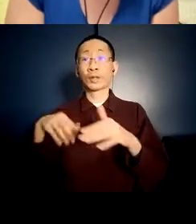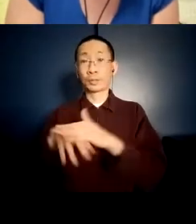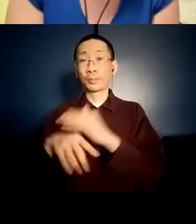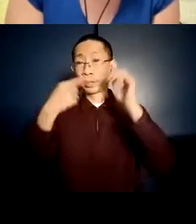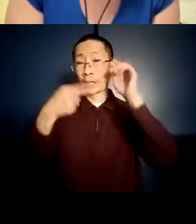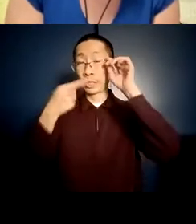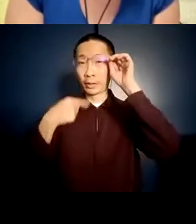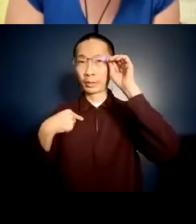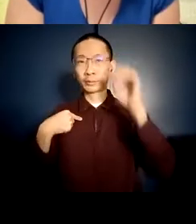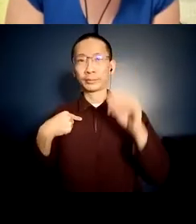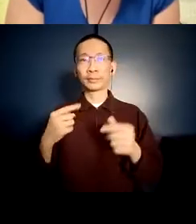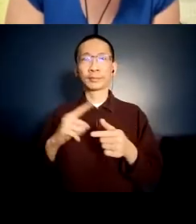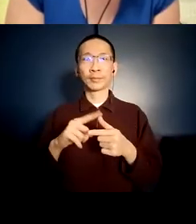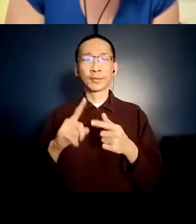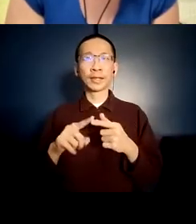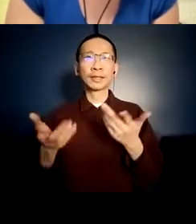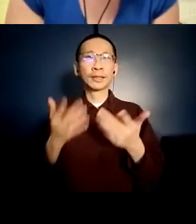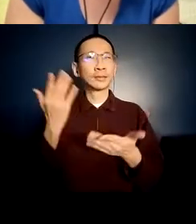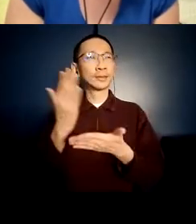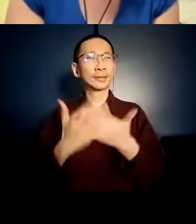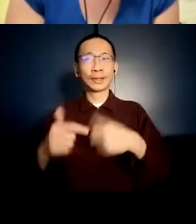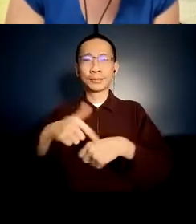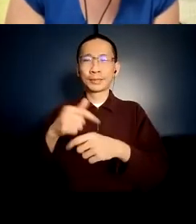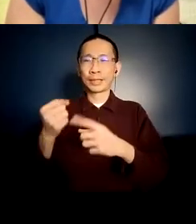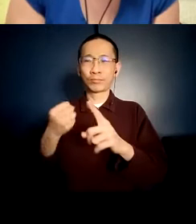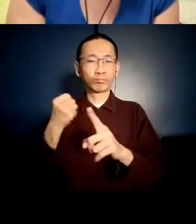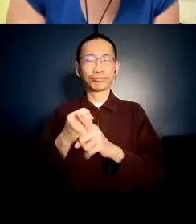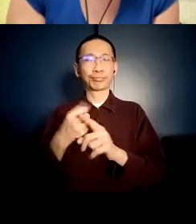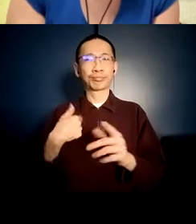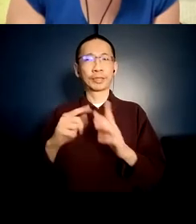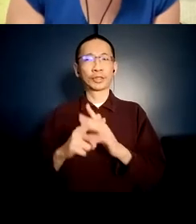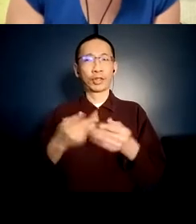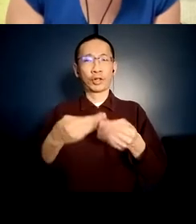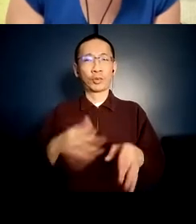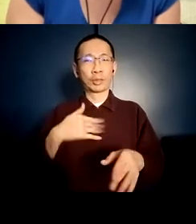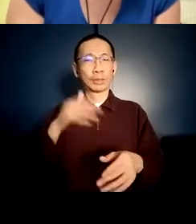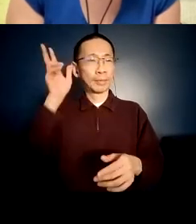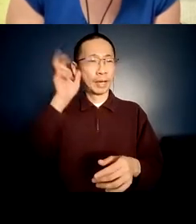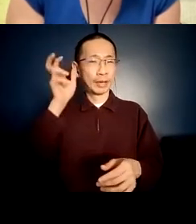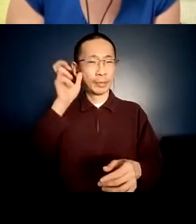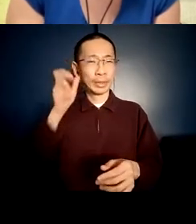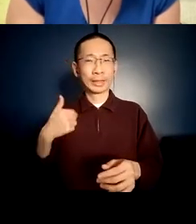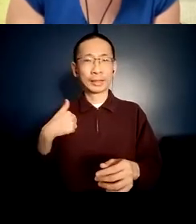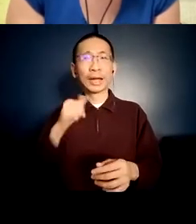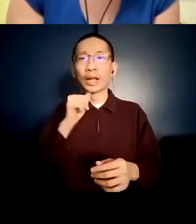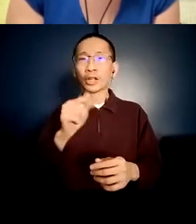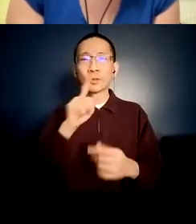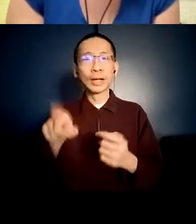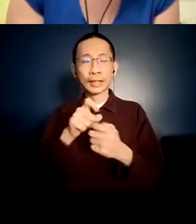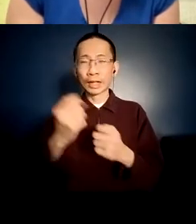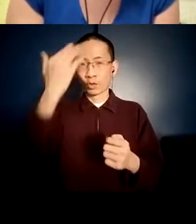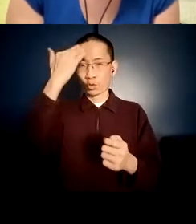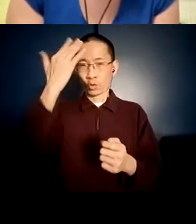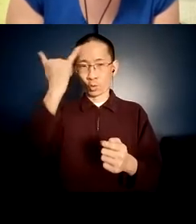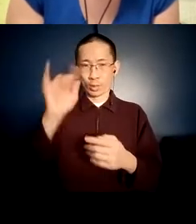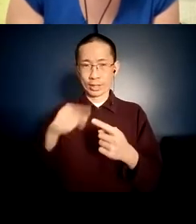hearing, and at some point I started losing my hearing. I don't exactly know when that